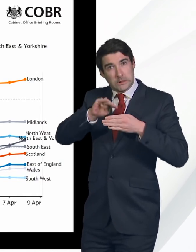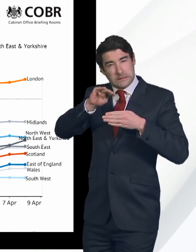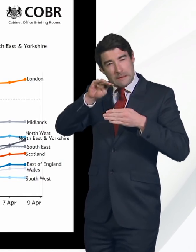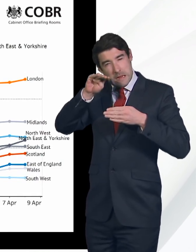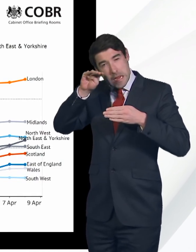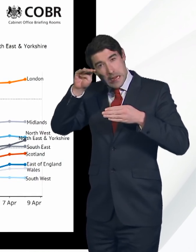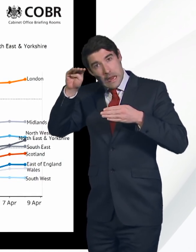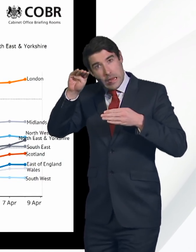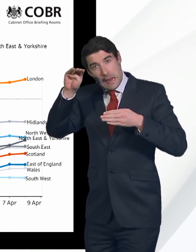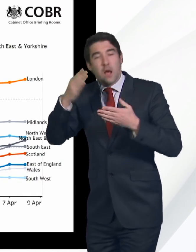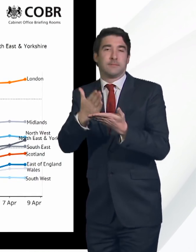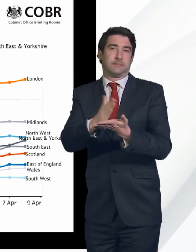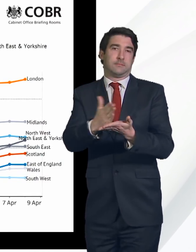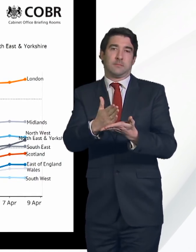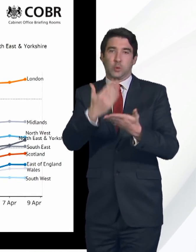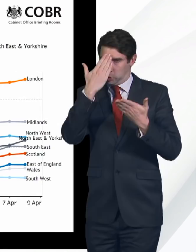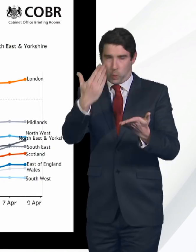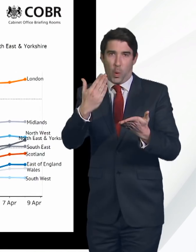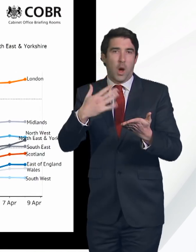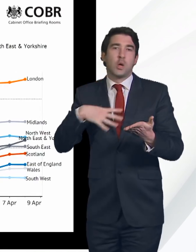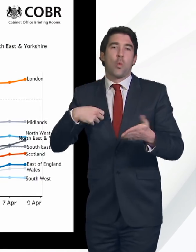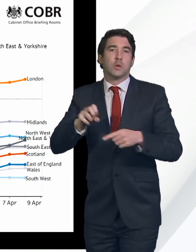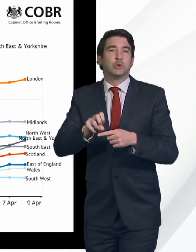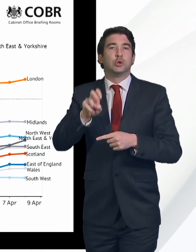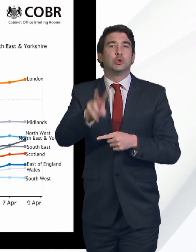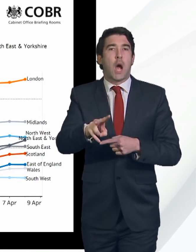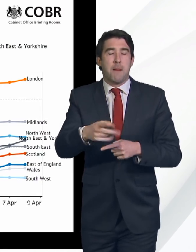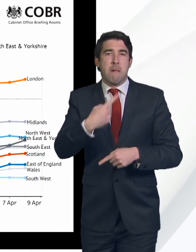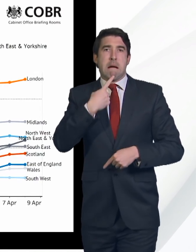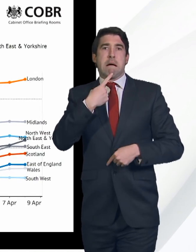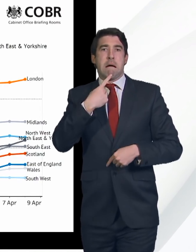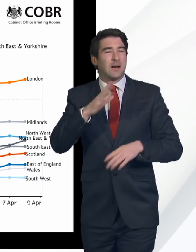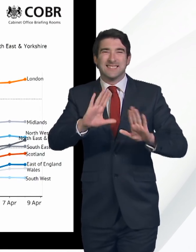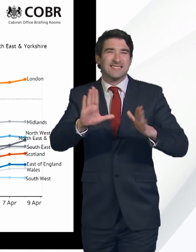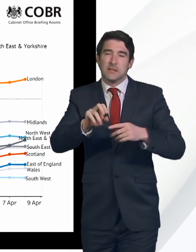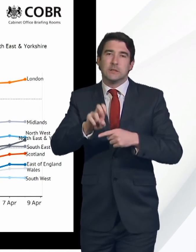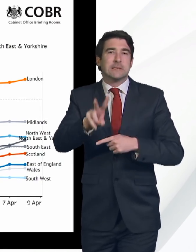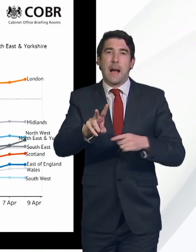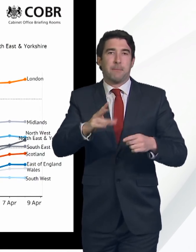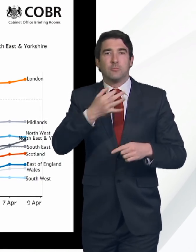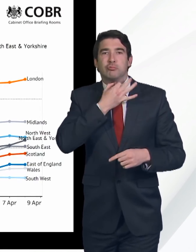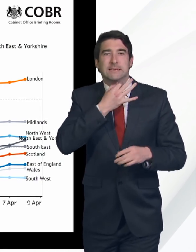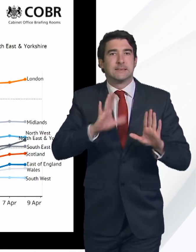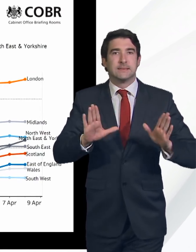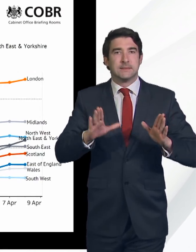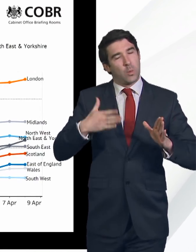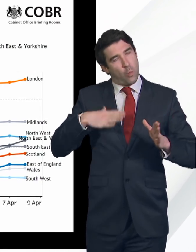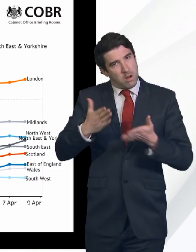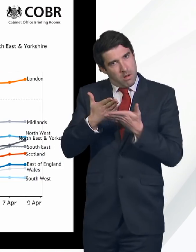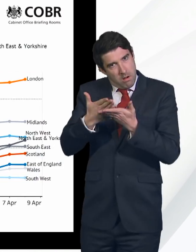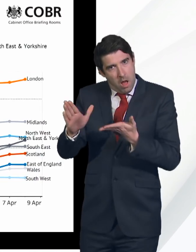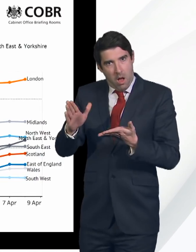to be sure, too early to know that this is on the way down, but it's not got that fast upswing that it would have